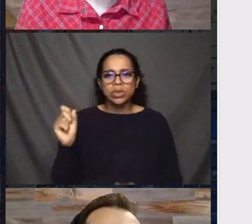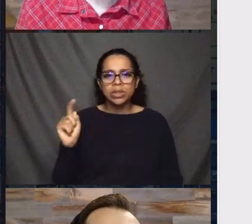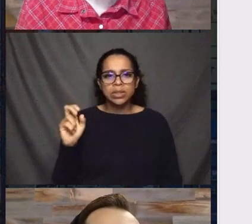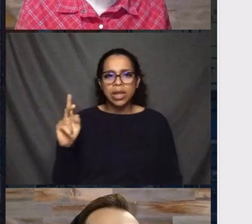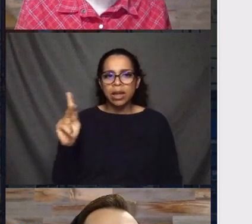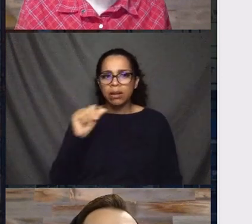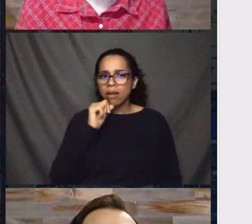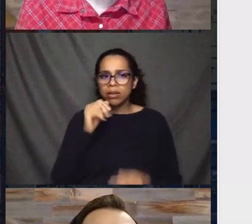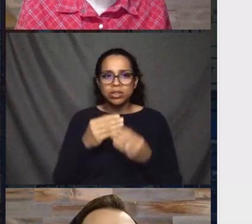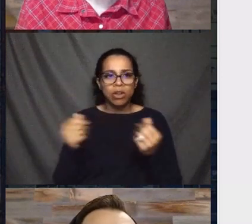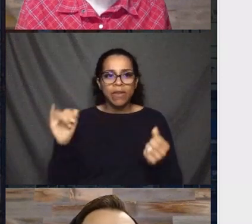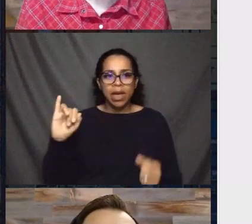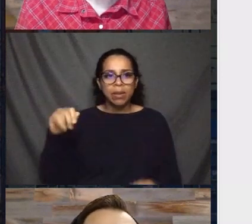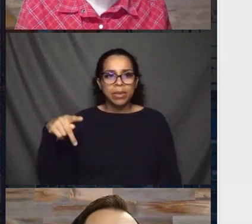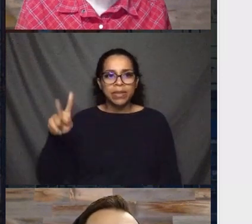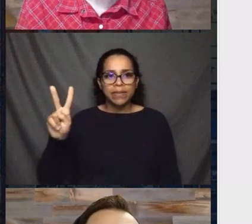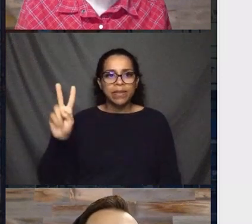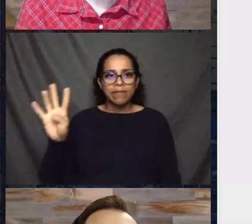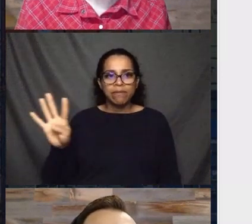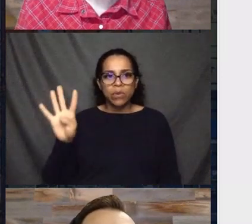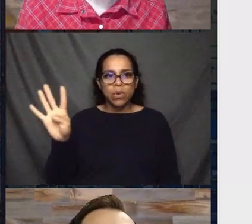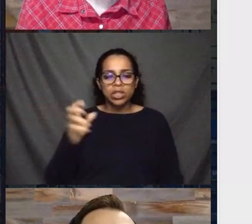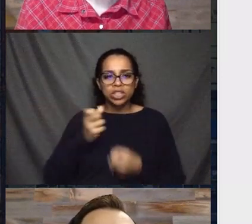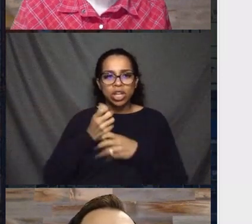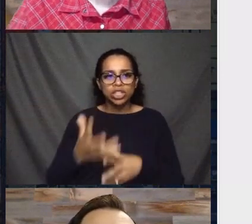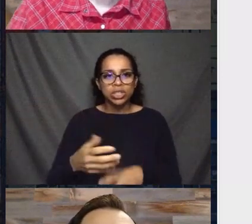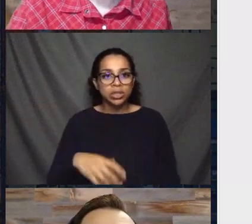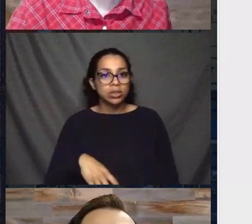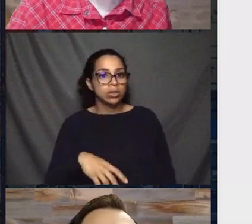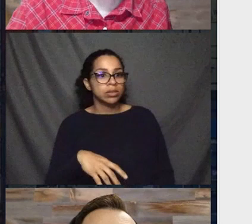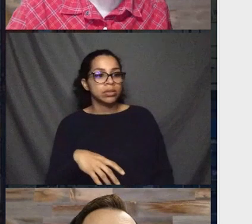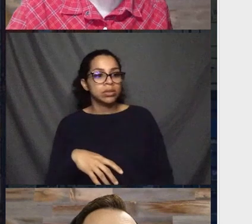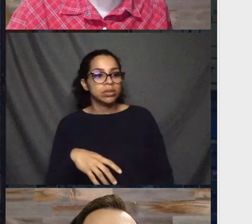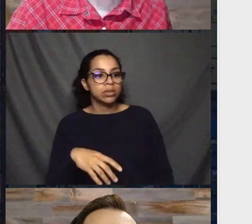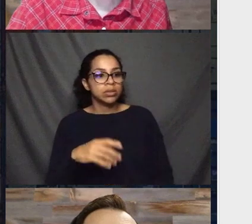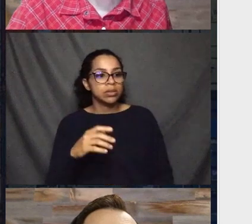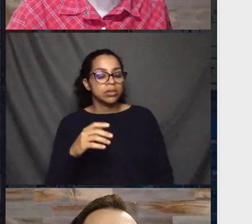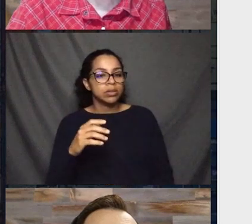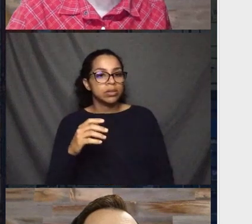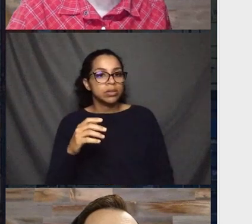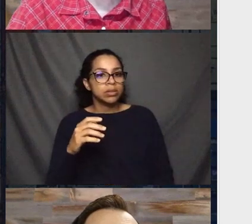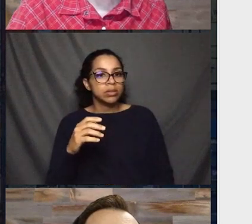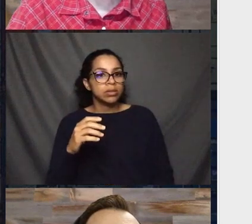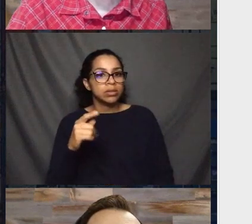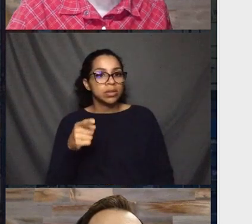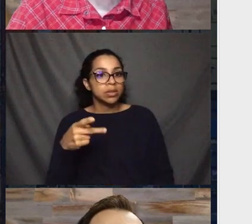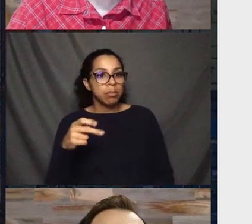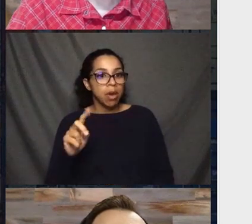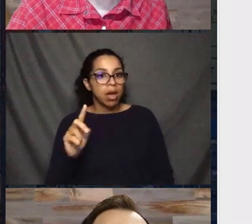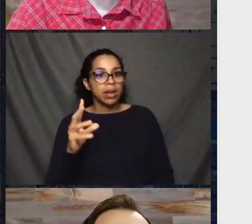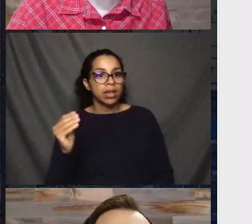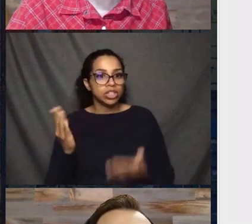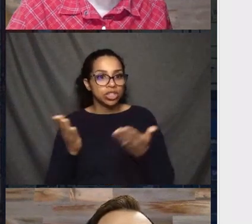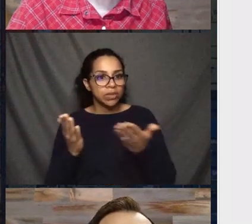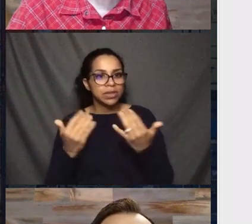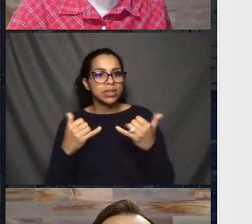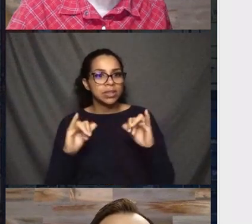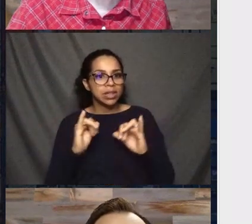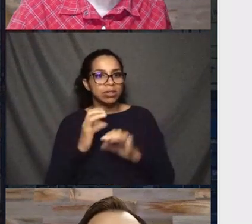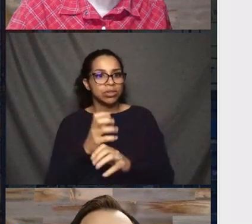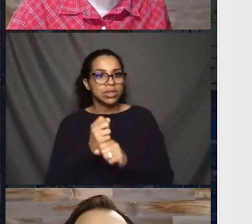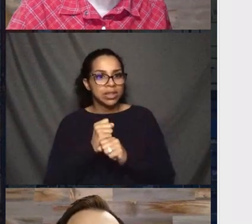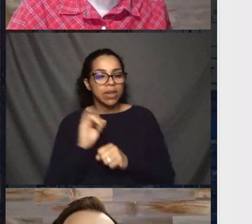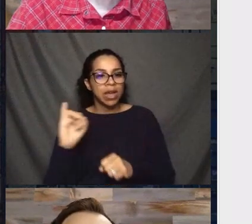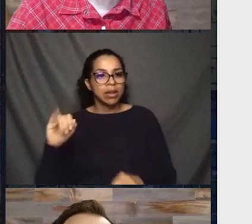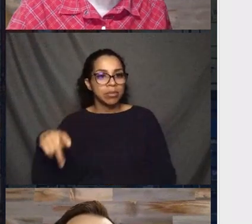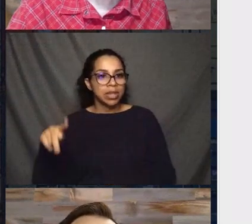exhaustion? Yeah, because in the dual stack, pods and the services still receive an IPv4 address, right?